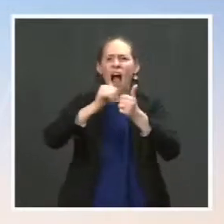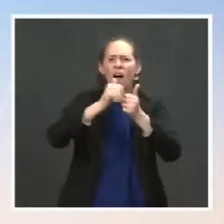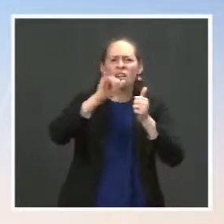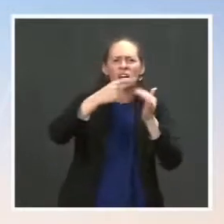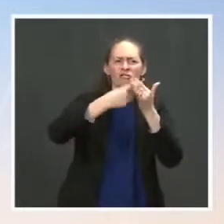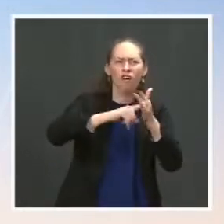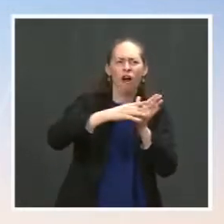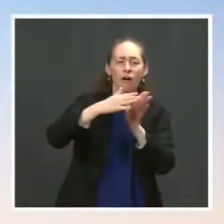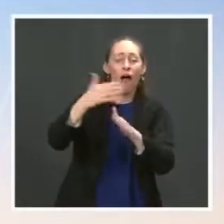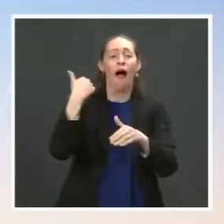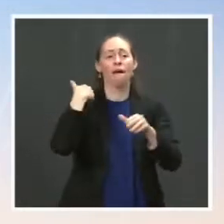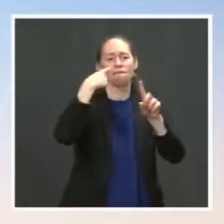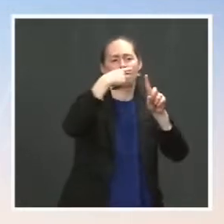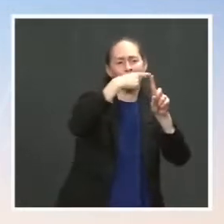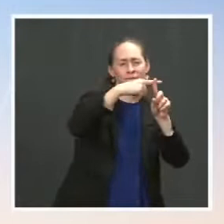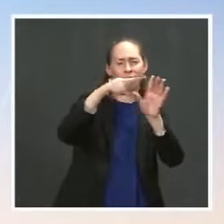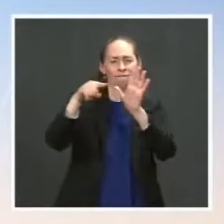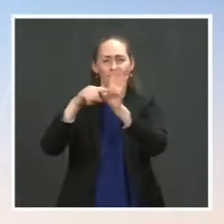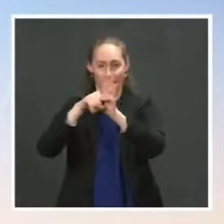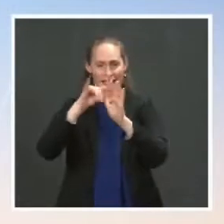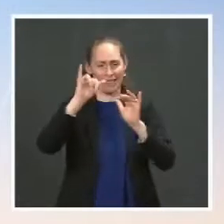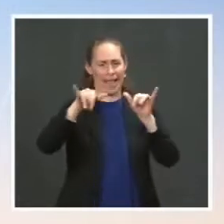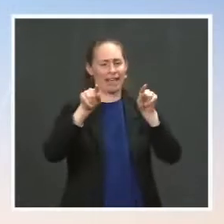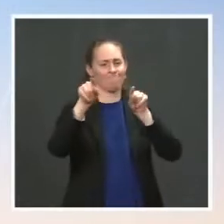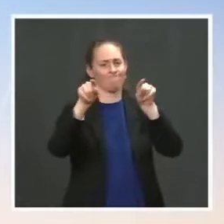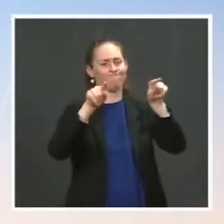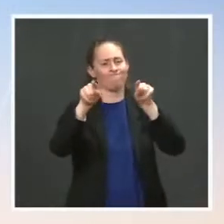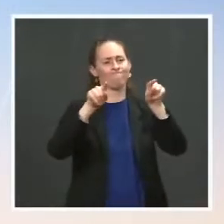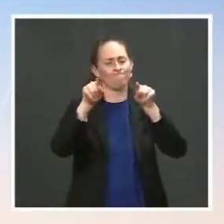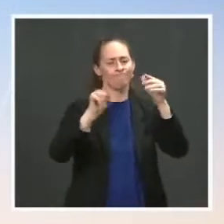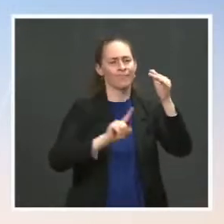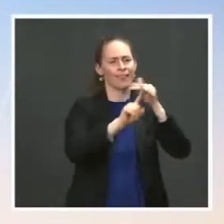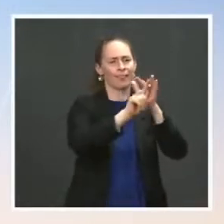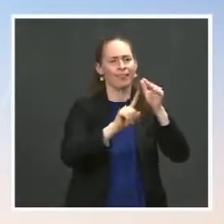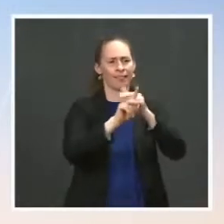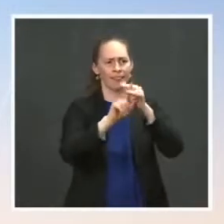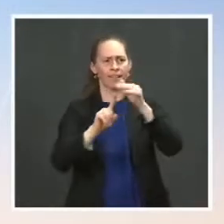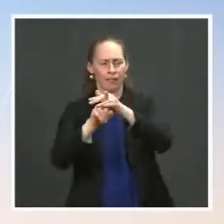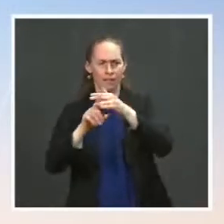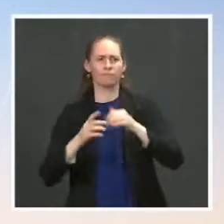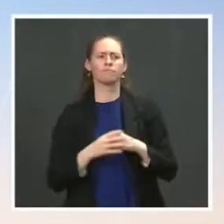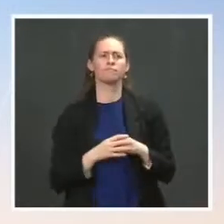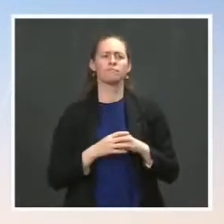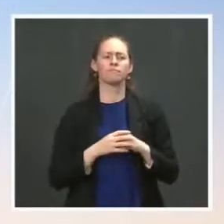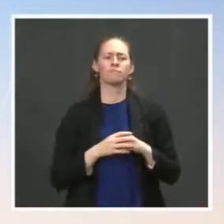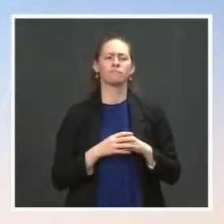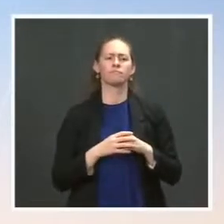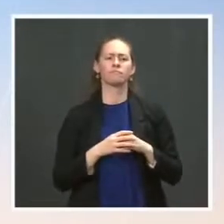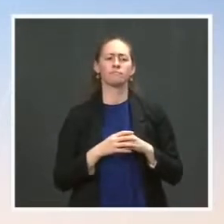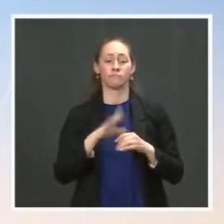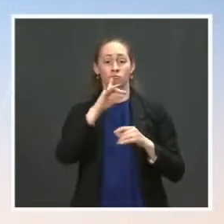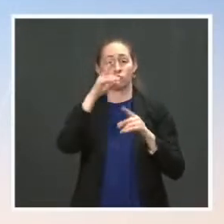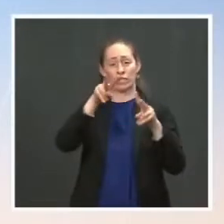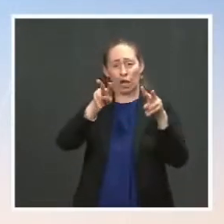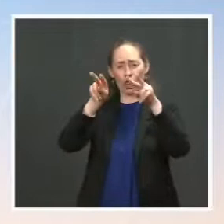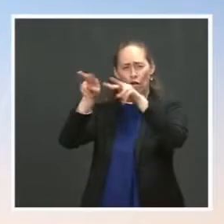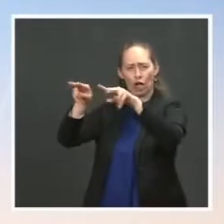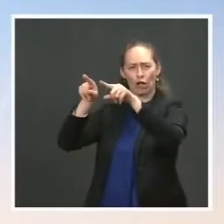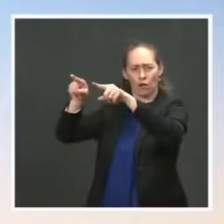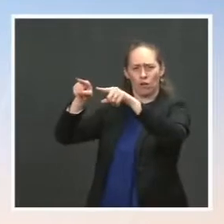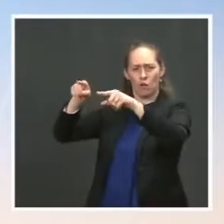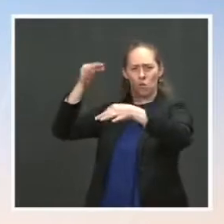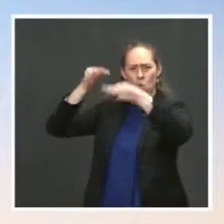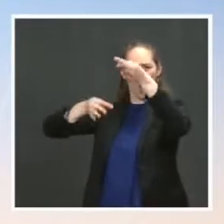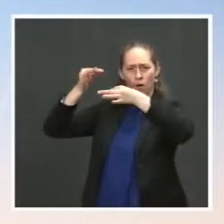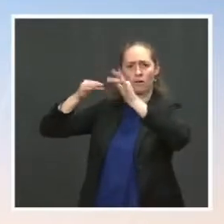cons on exactly that issue. But they will also be looking at the court's role in the constitutional system, the length of service and turnover